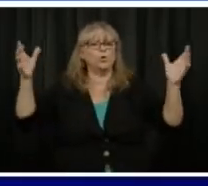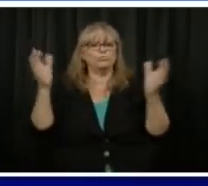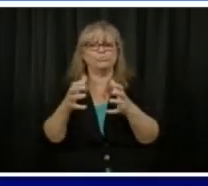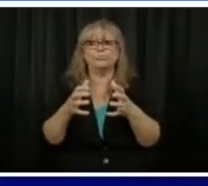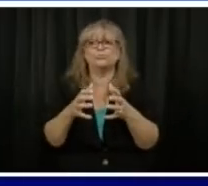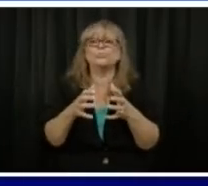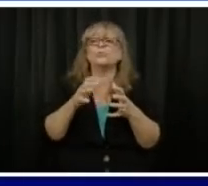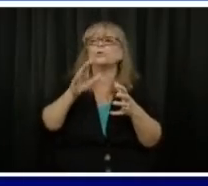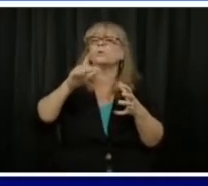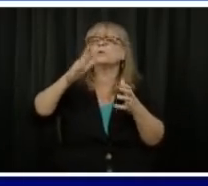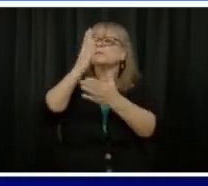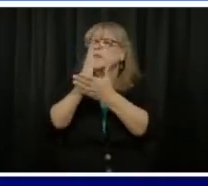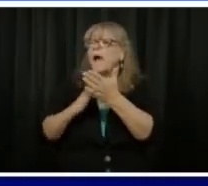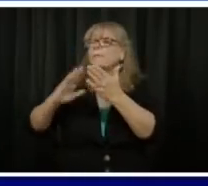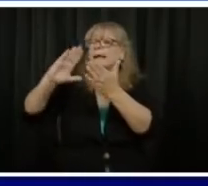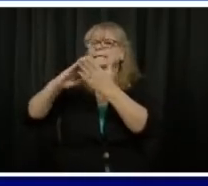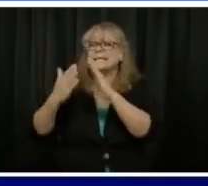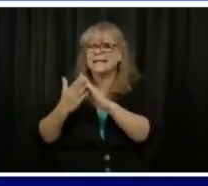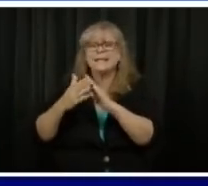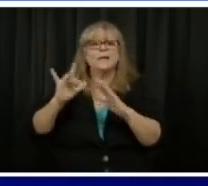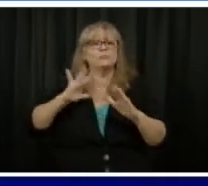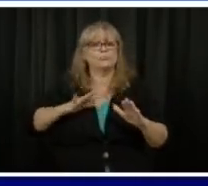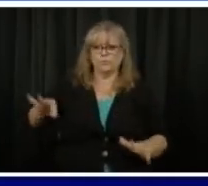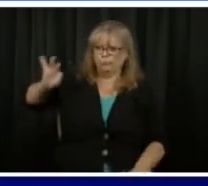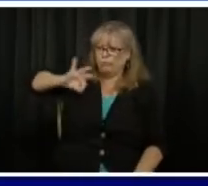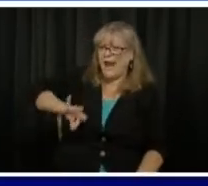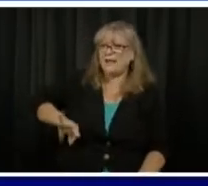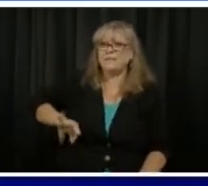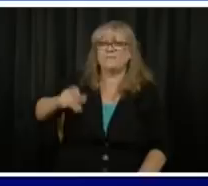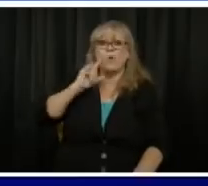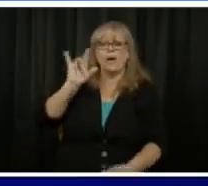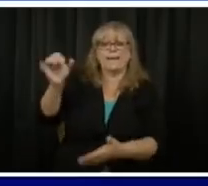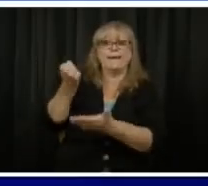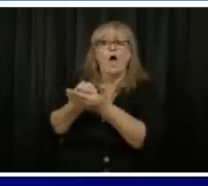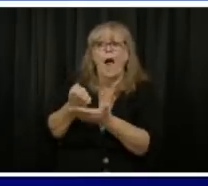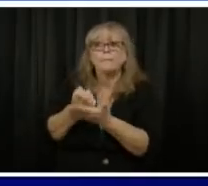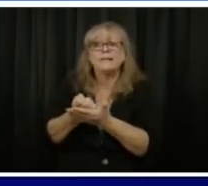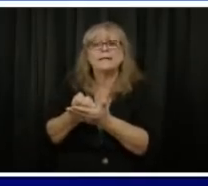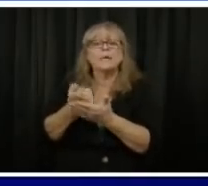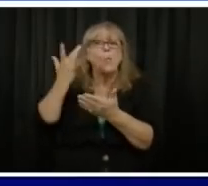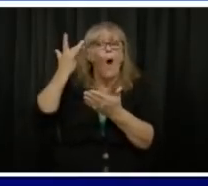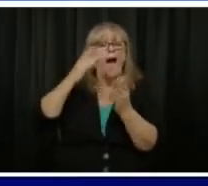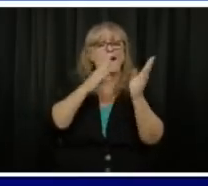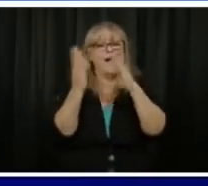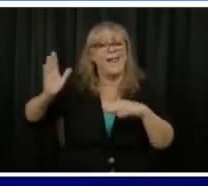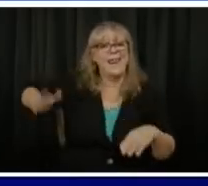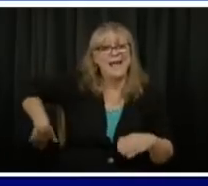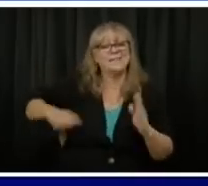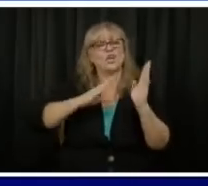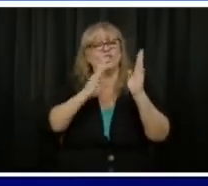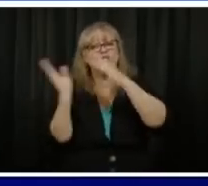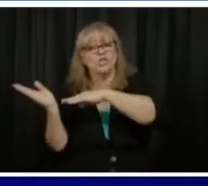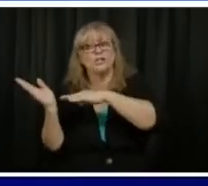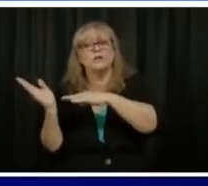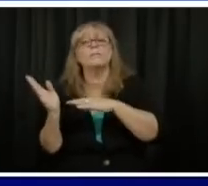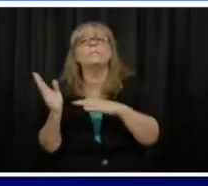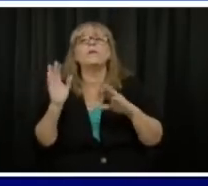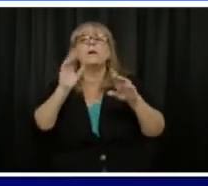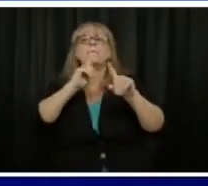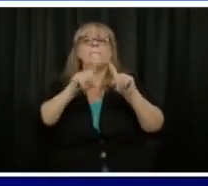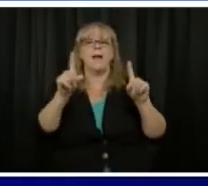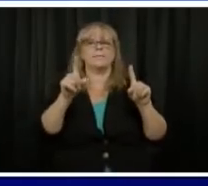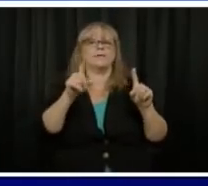nightlife economically, culturally, should not be encumbered by the state. And the state should not prevent them from